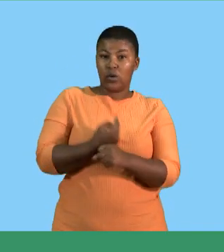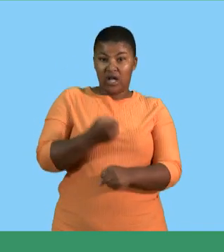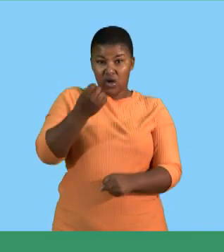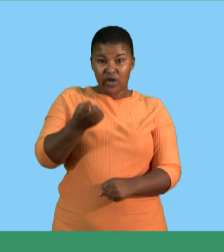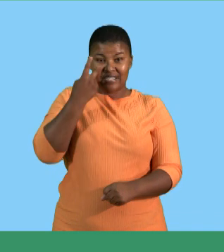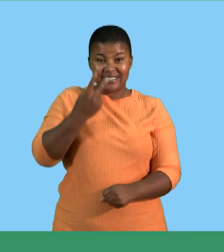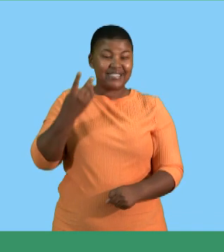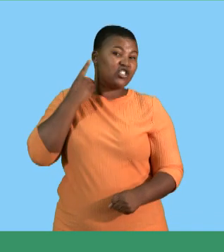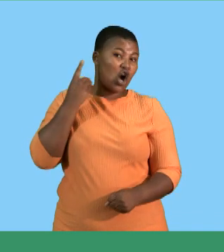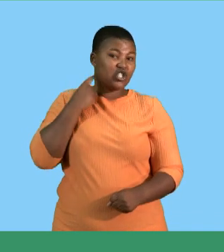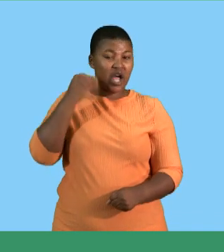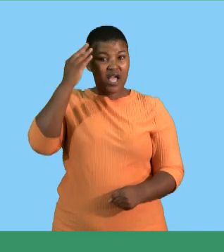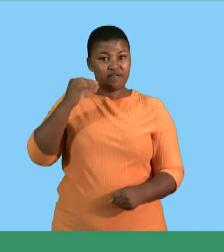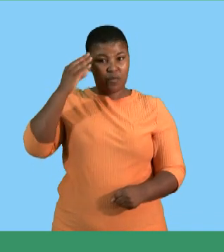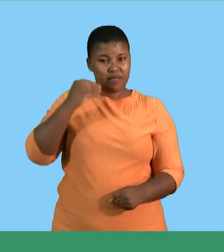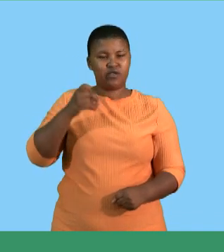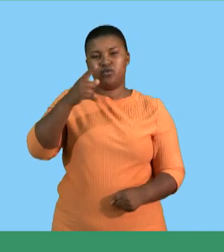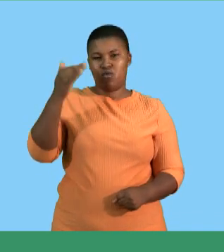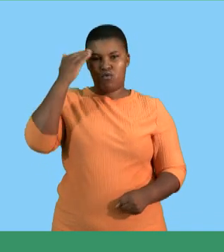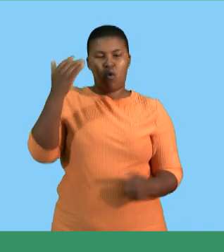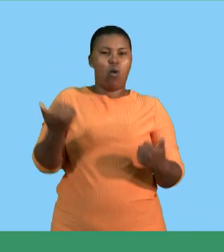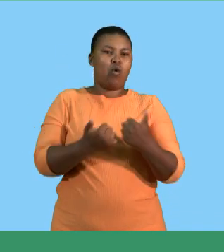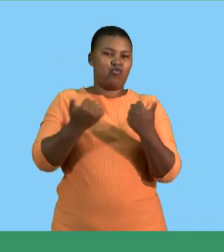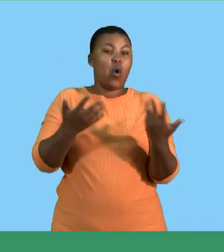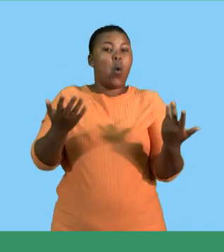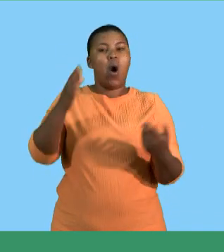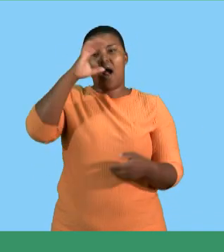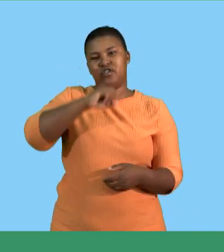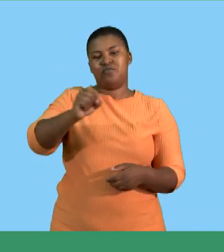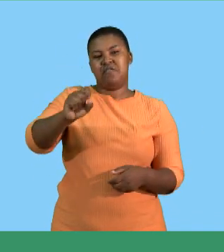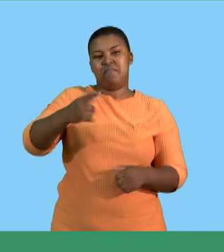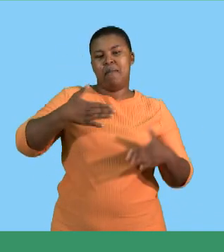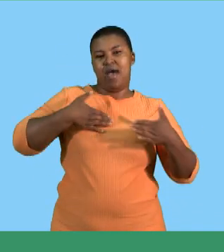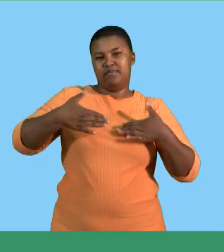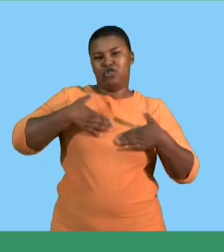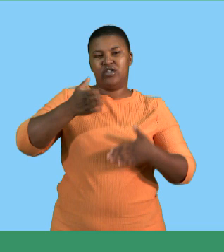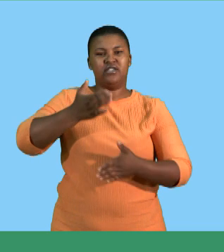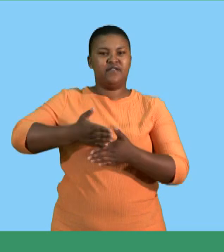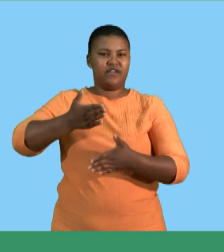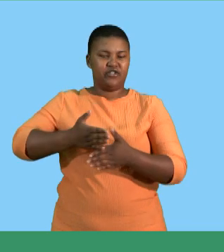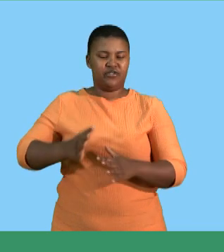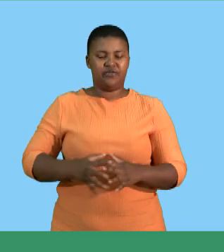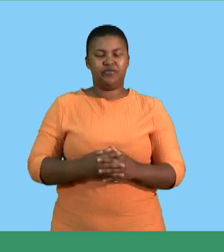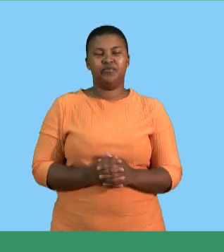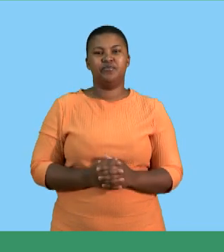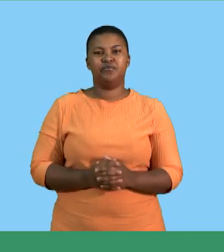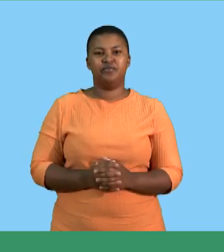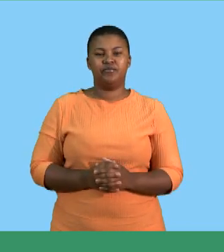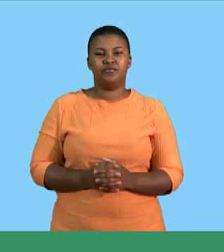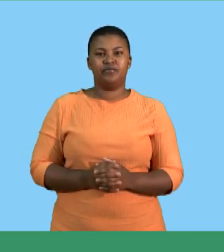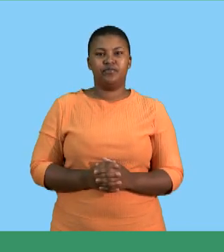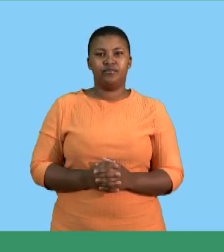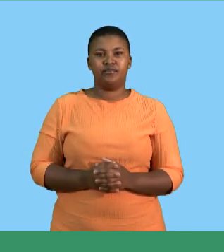is referred to data and information, we can know or assume that it is the